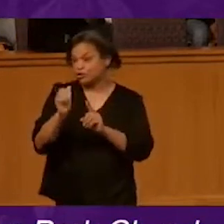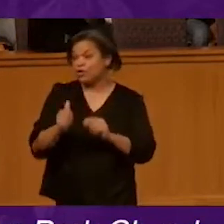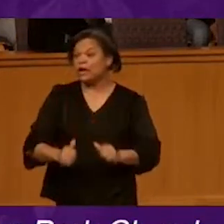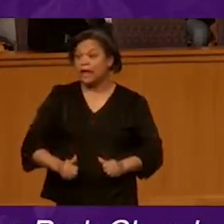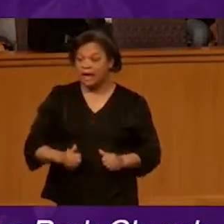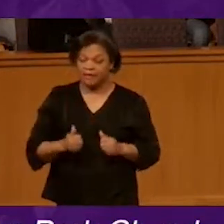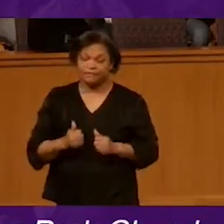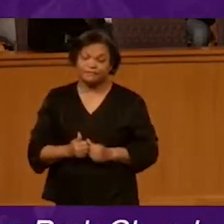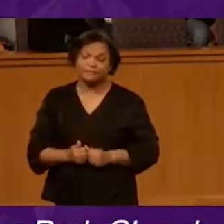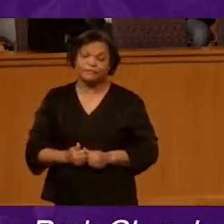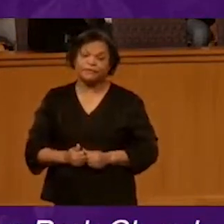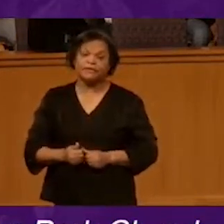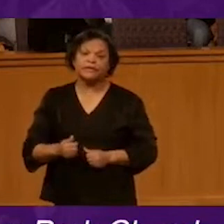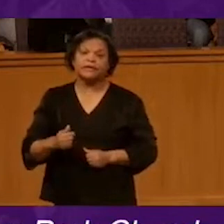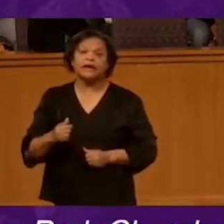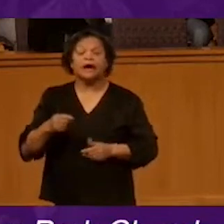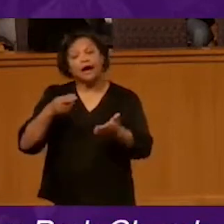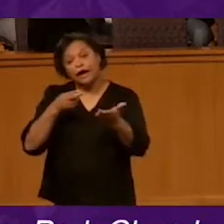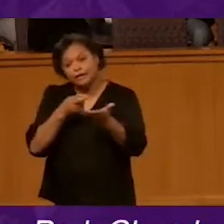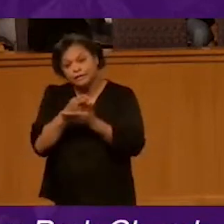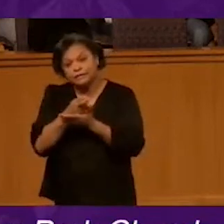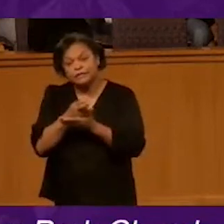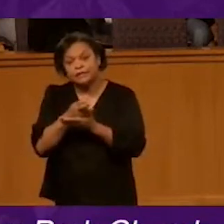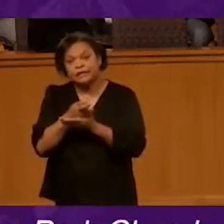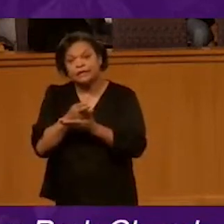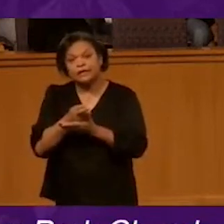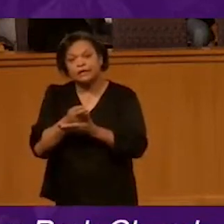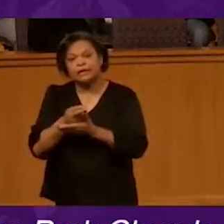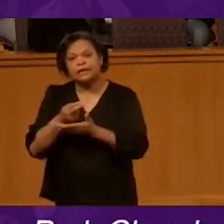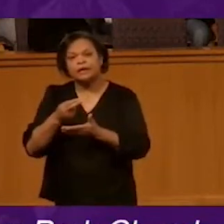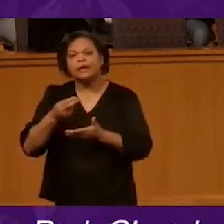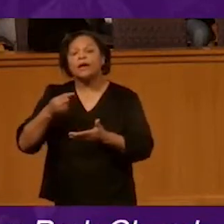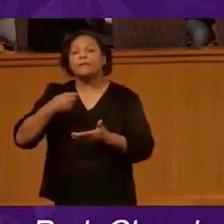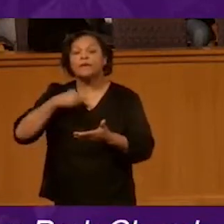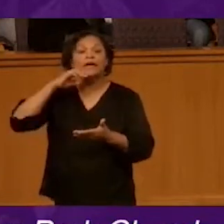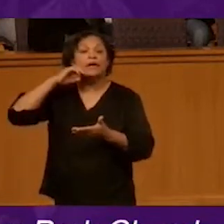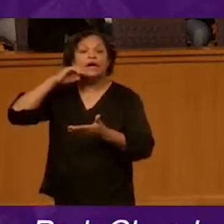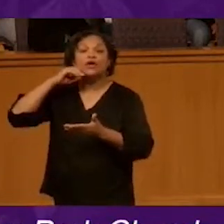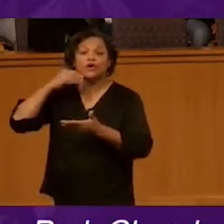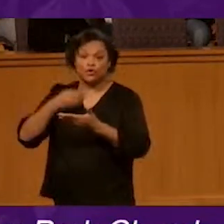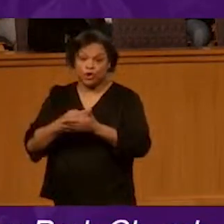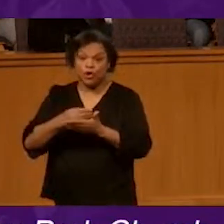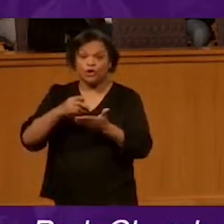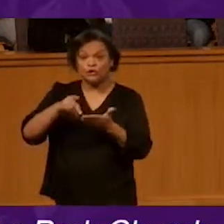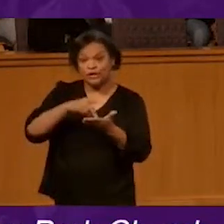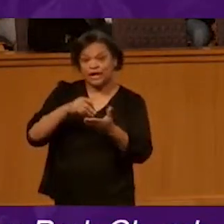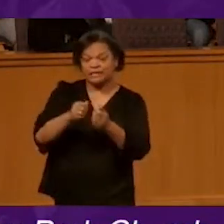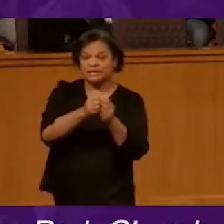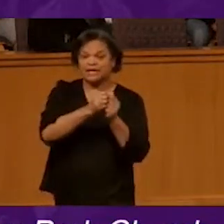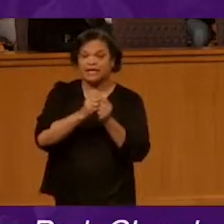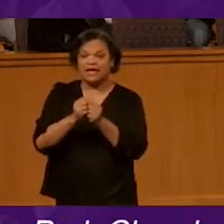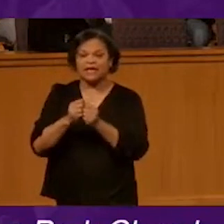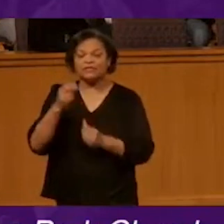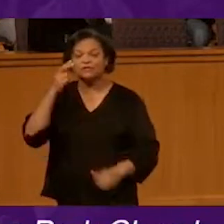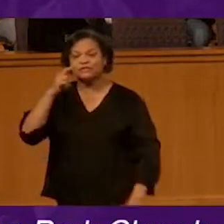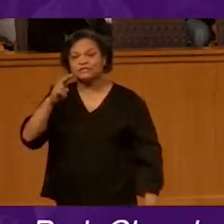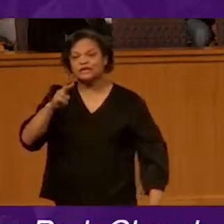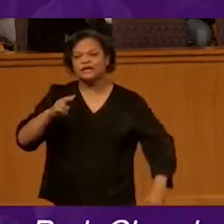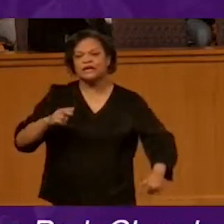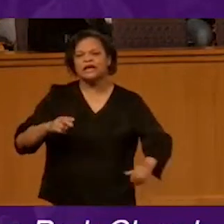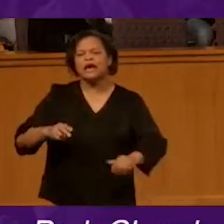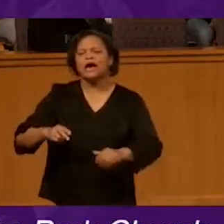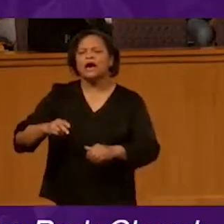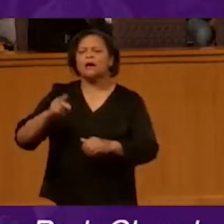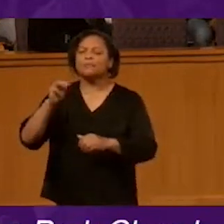Man, honestly, me and Carson used to dance together, so seeing Lady Kim play her role in the church